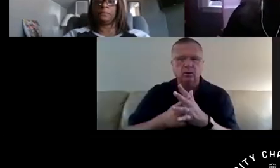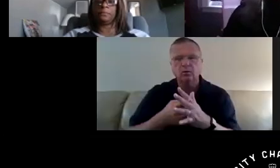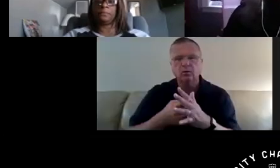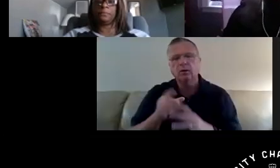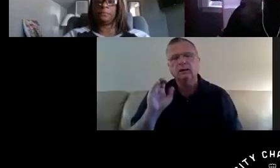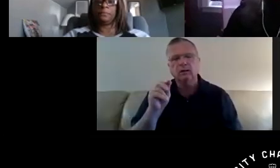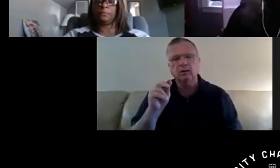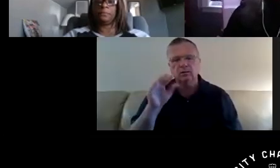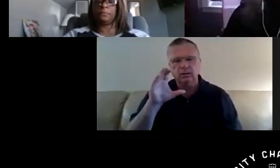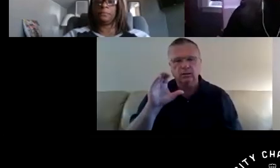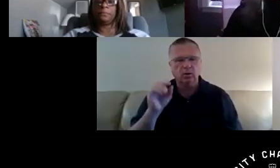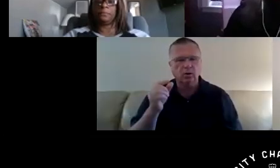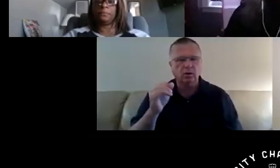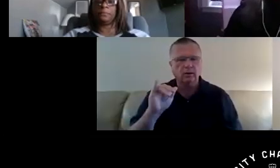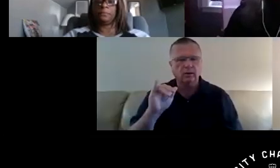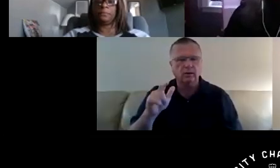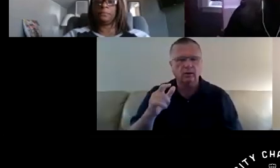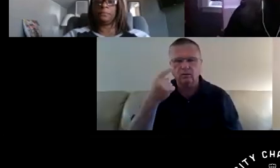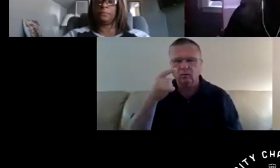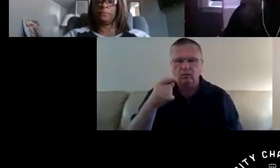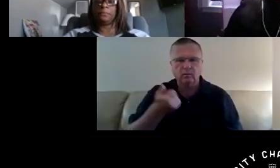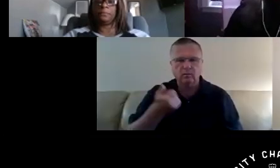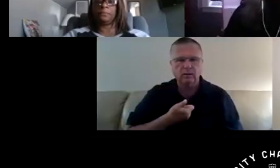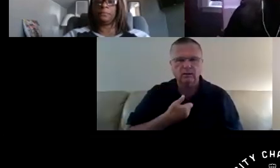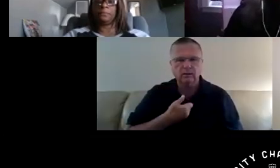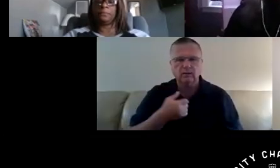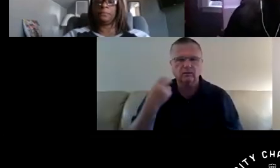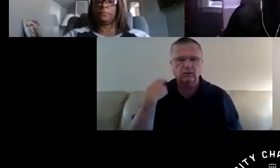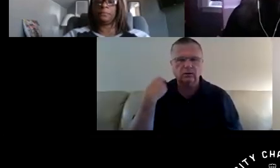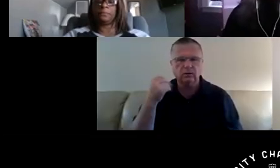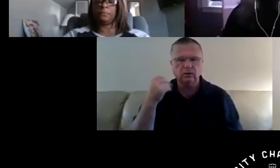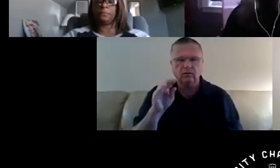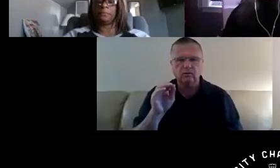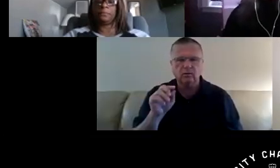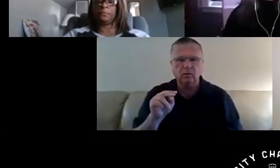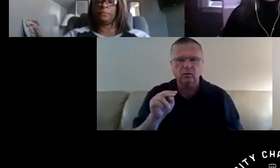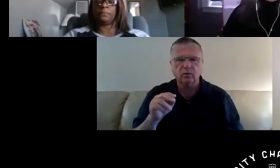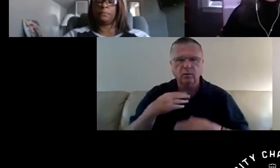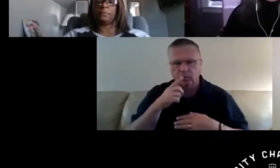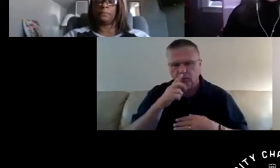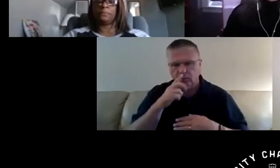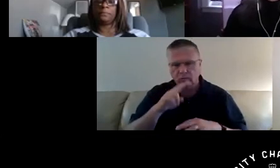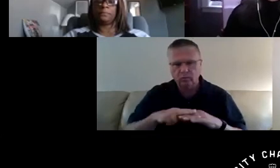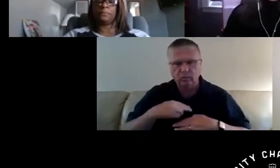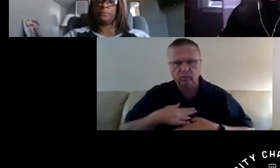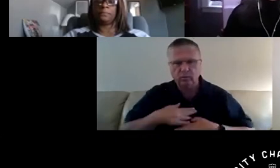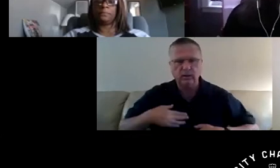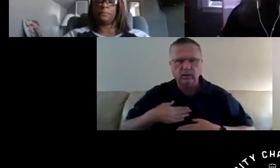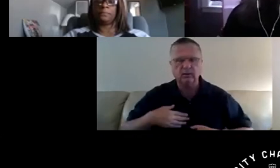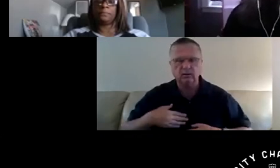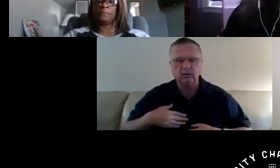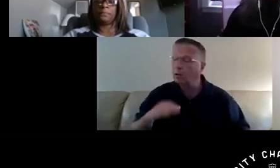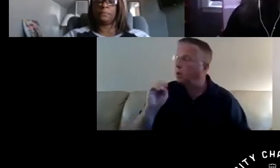of myself, Chair of Urban Recreation. Mr. Chair. Thank you.